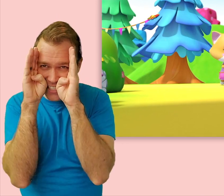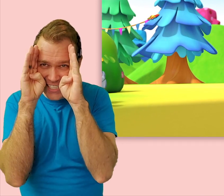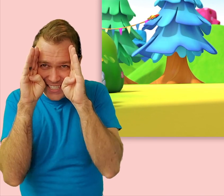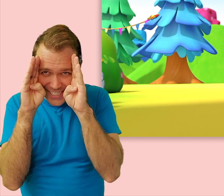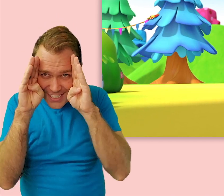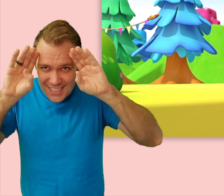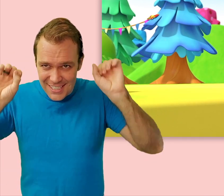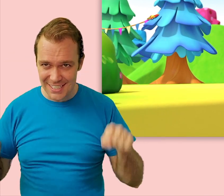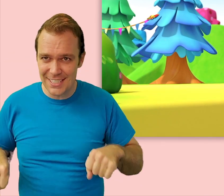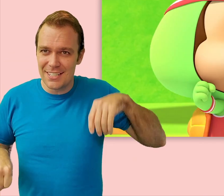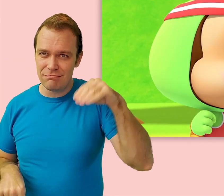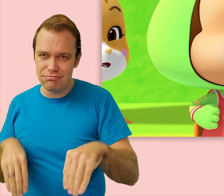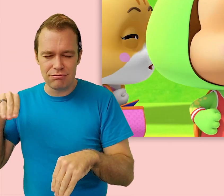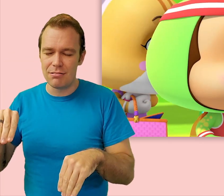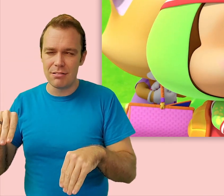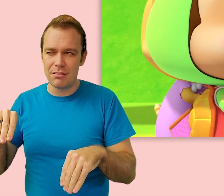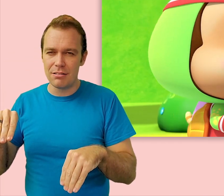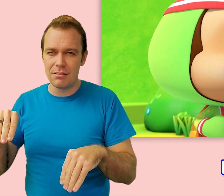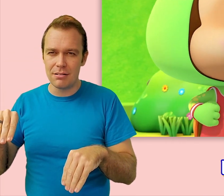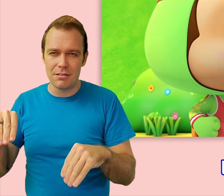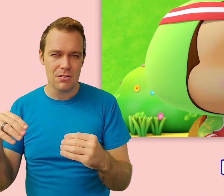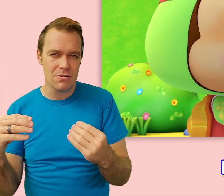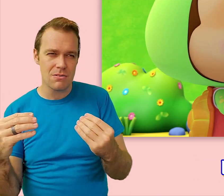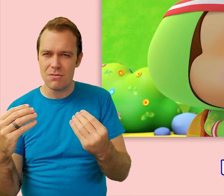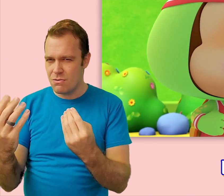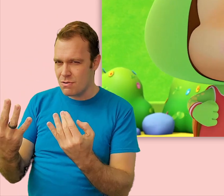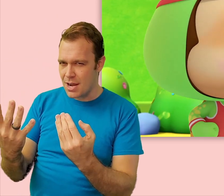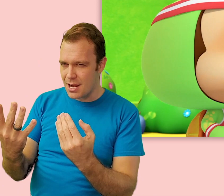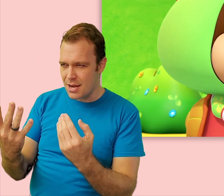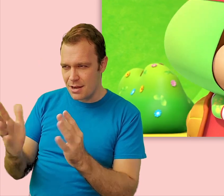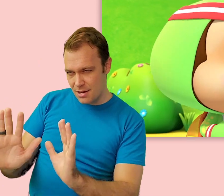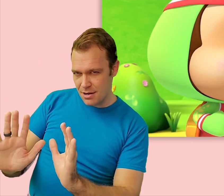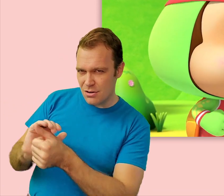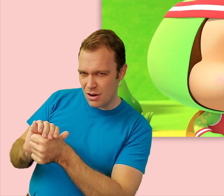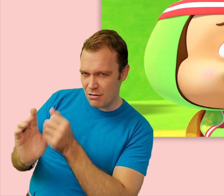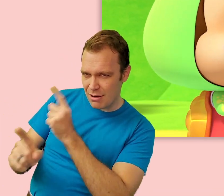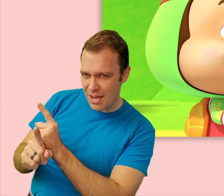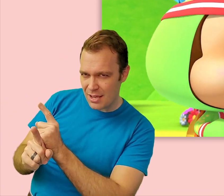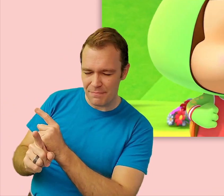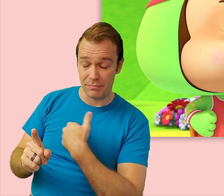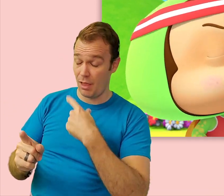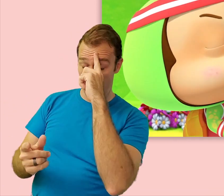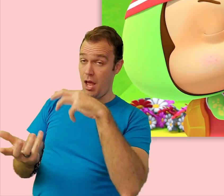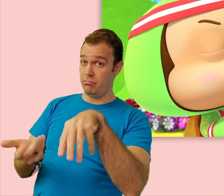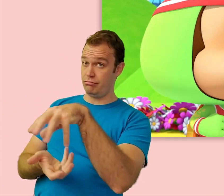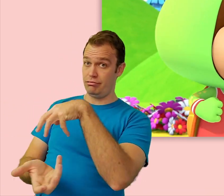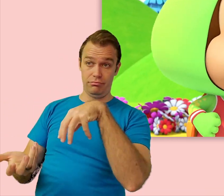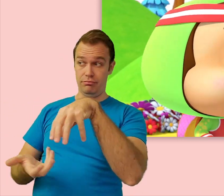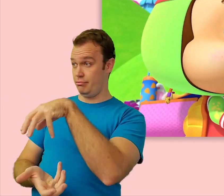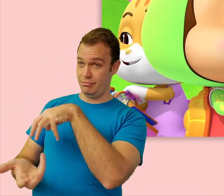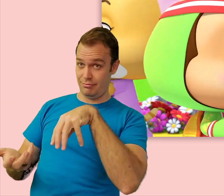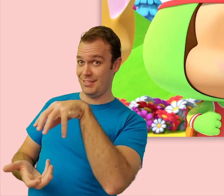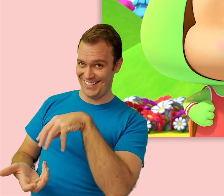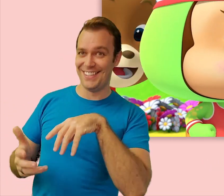'cause I'm the man. Wait, I thought you were a tortoise. I get so